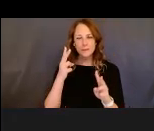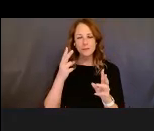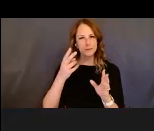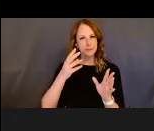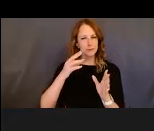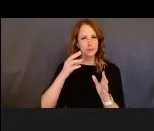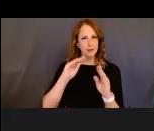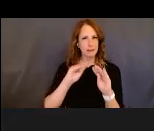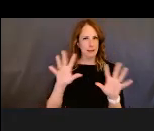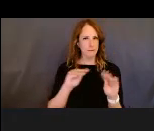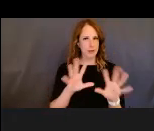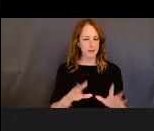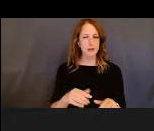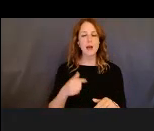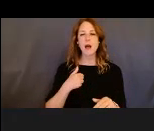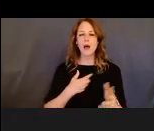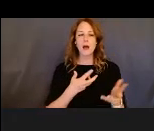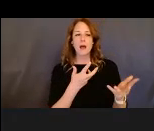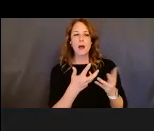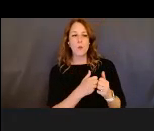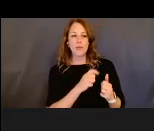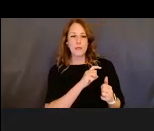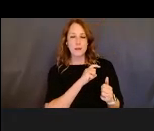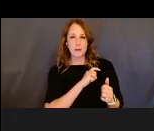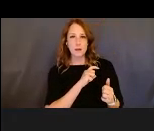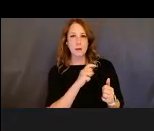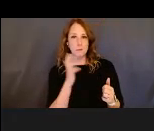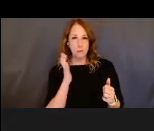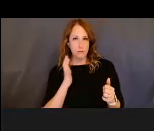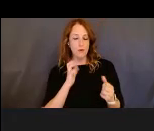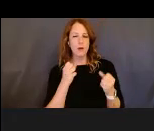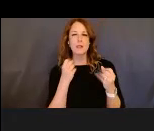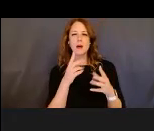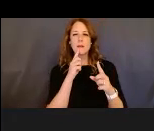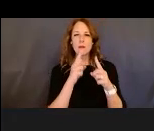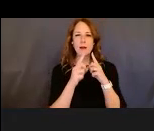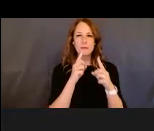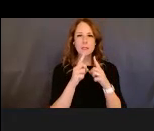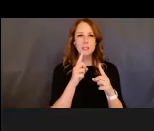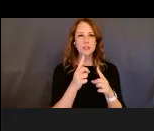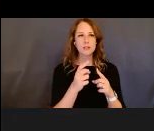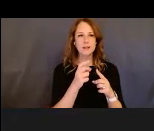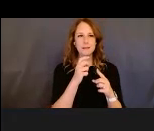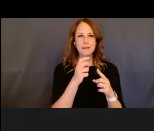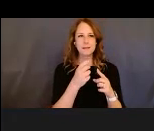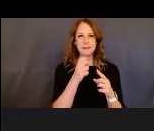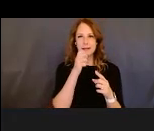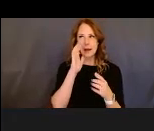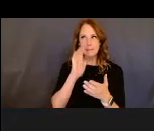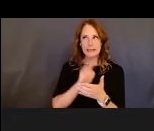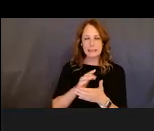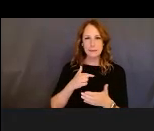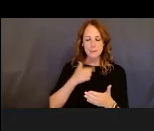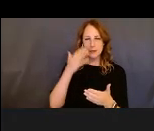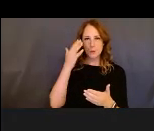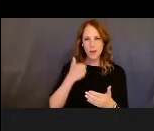have worked with law enforcement, a lot of the conversation was that I wasn't believed because I